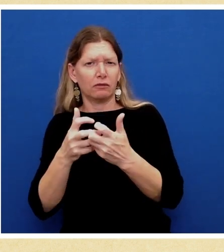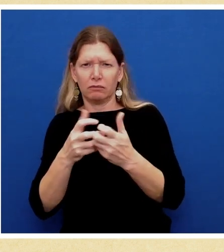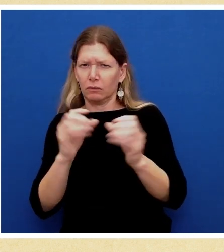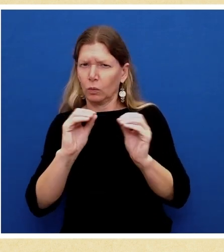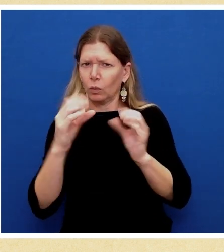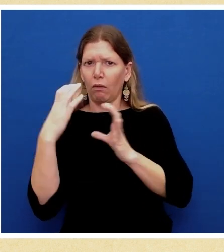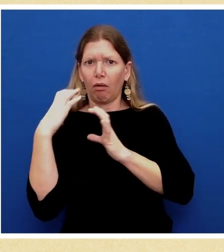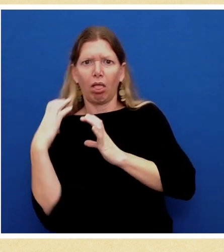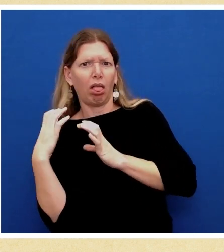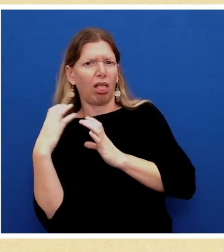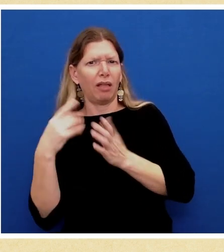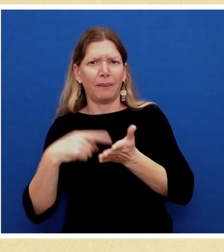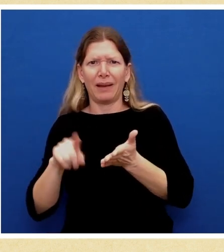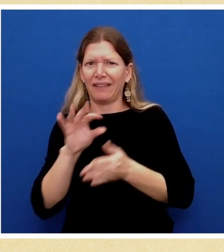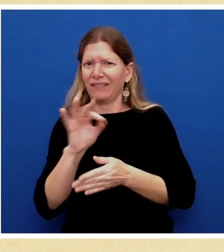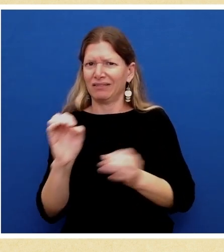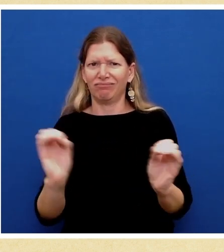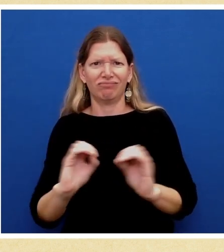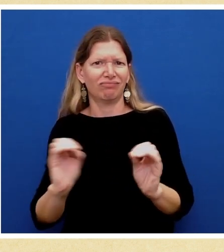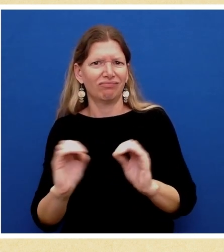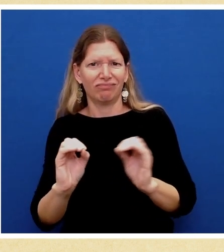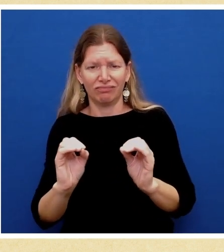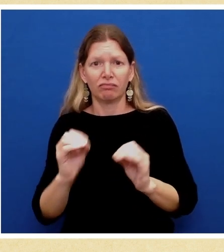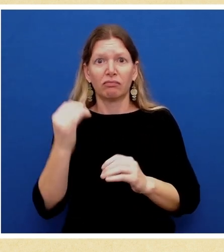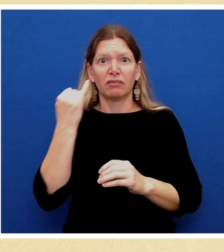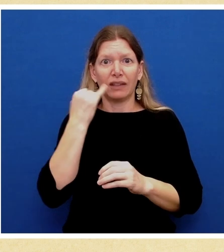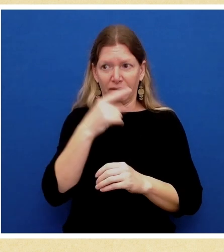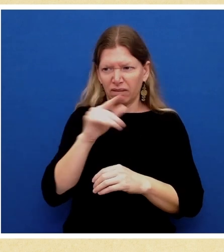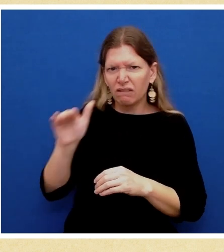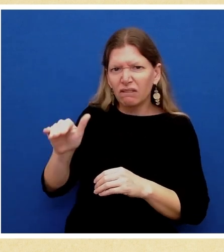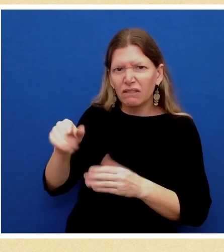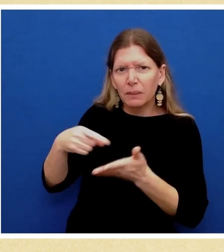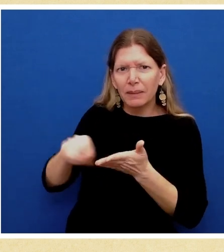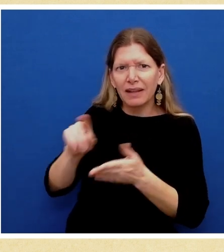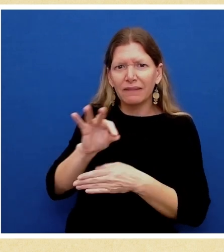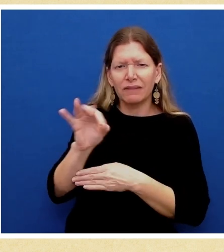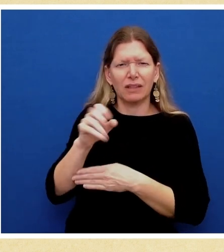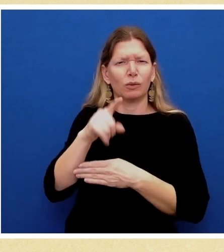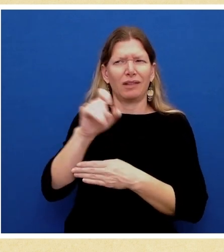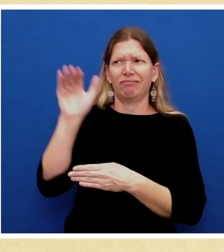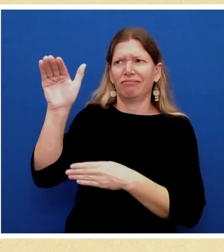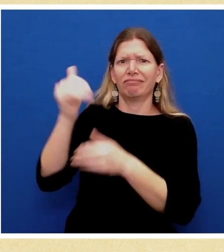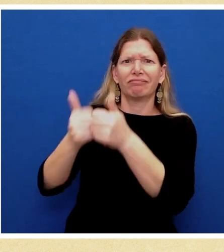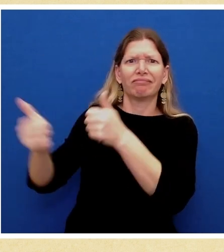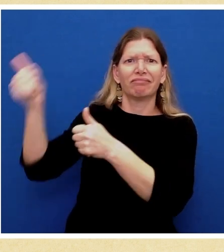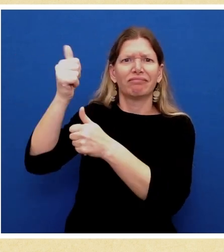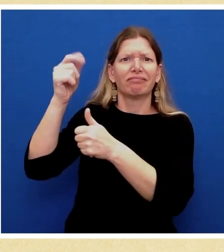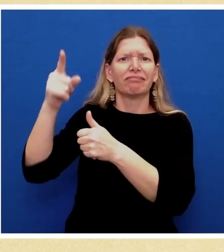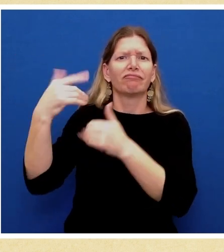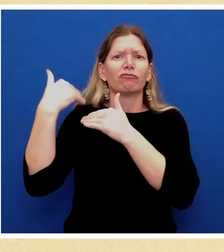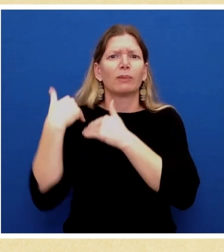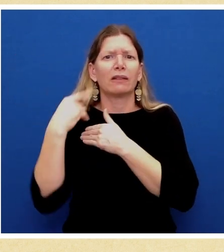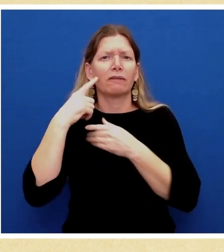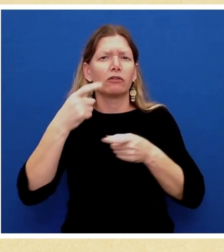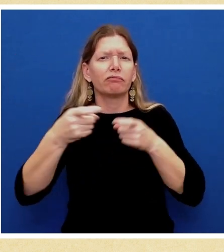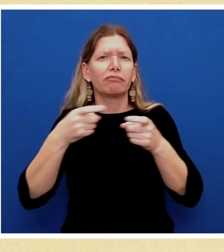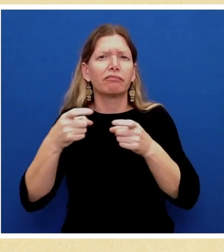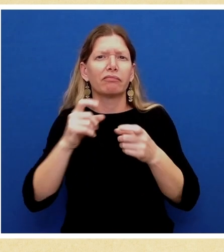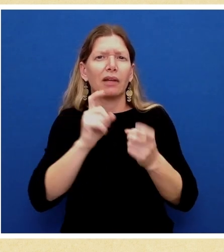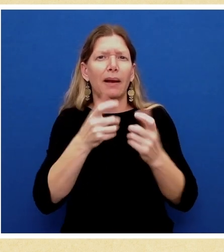burdens. If you can't resolve the matter, you can ask to speak to the staff that is responsible for managing